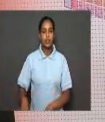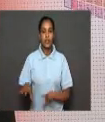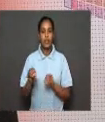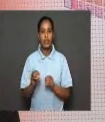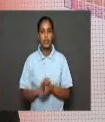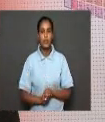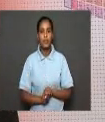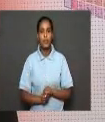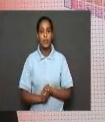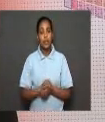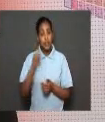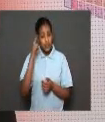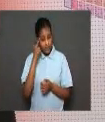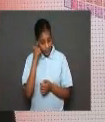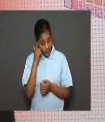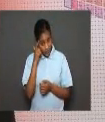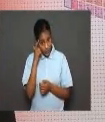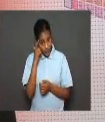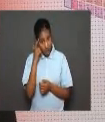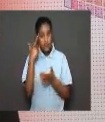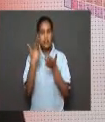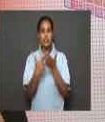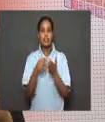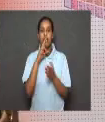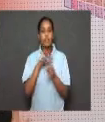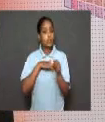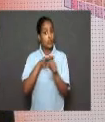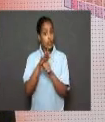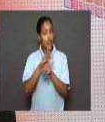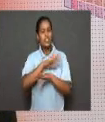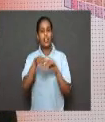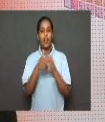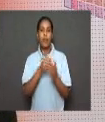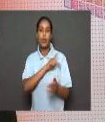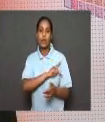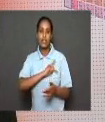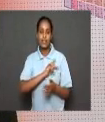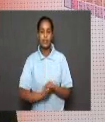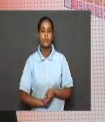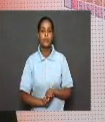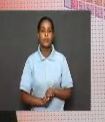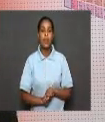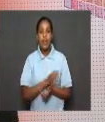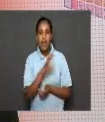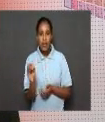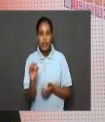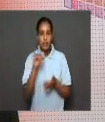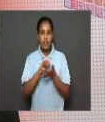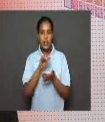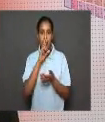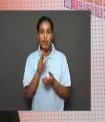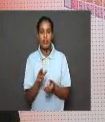Students, keep in mind that these are just general properties and that there